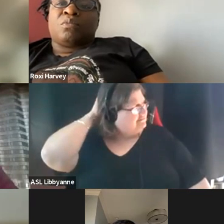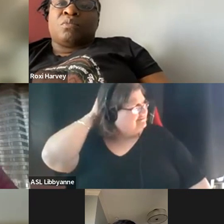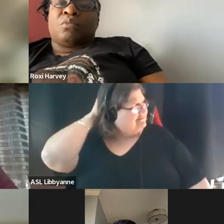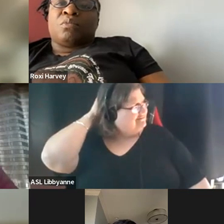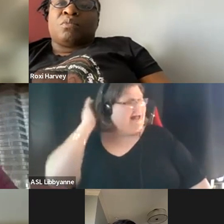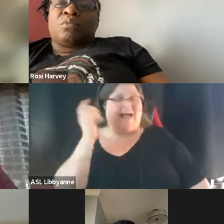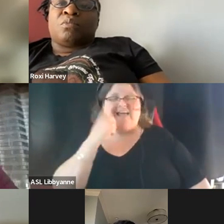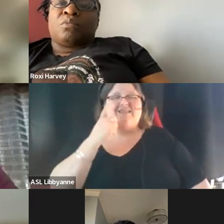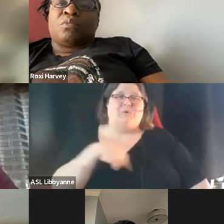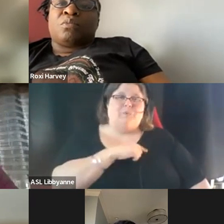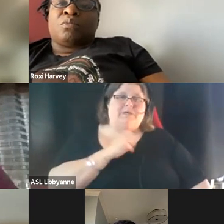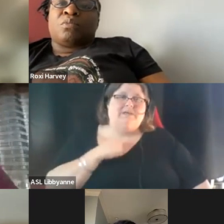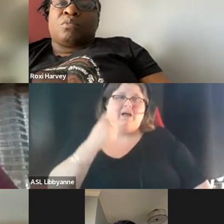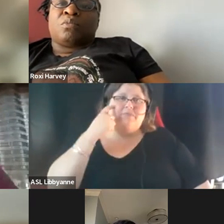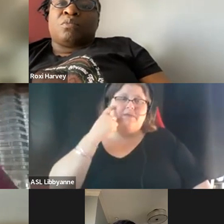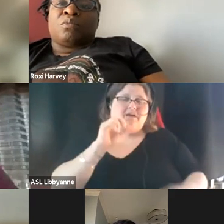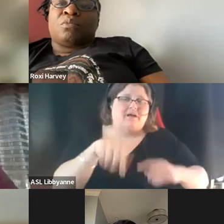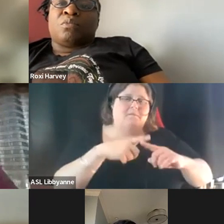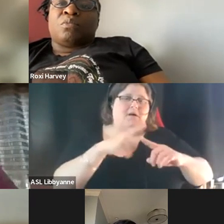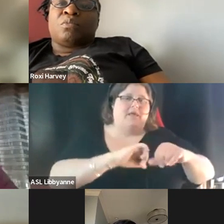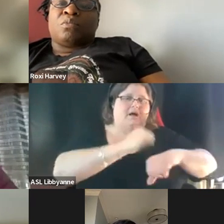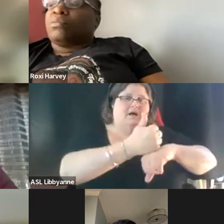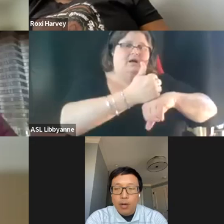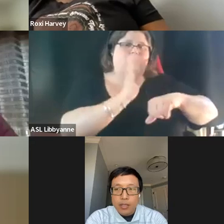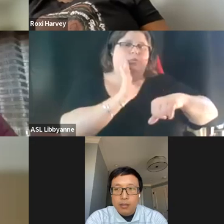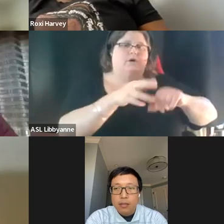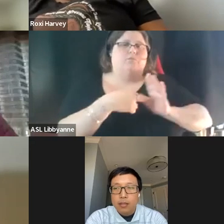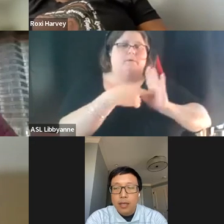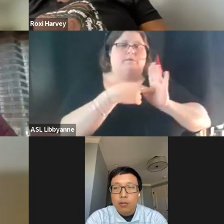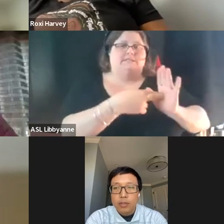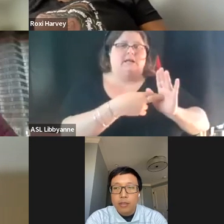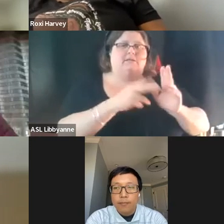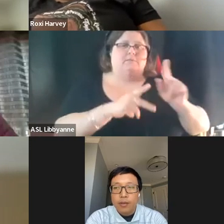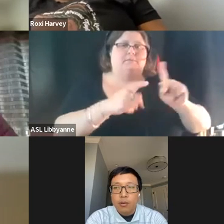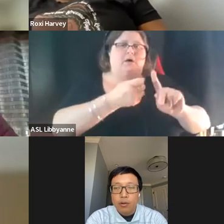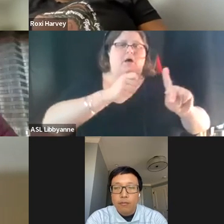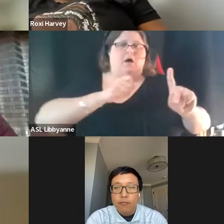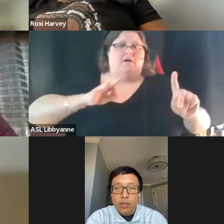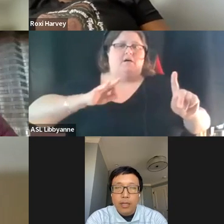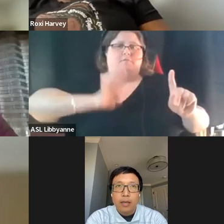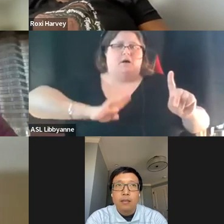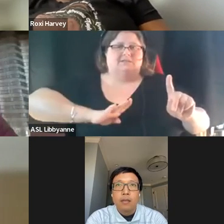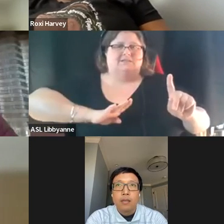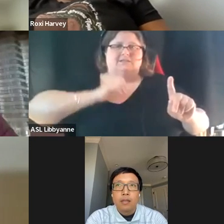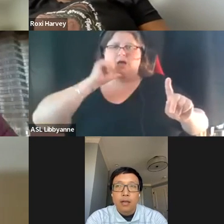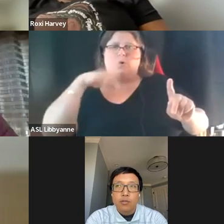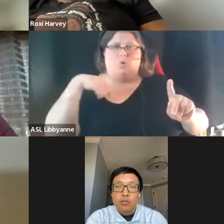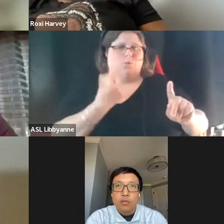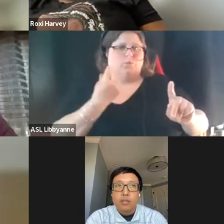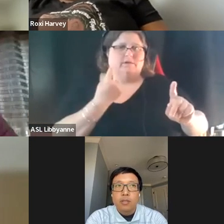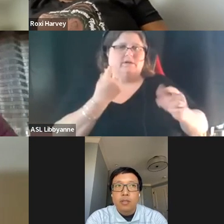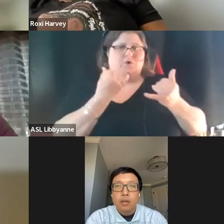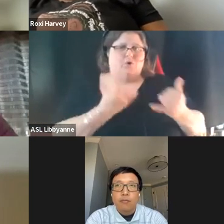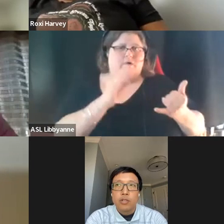the superintendent is representing the stakeholders of Boston, not only the current